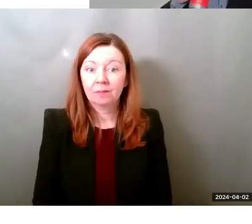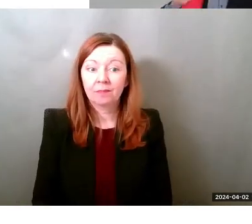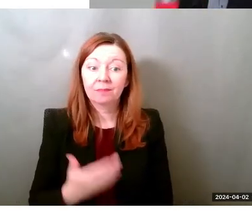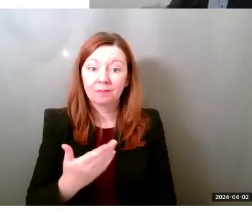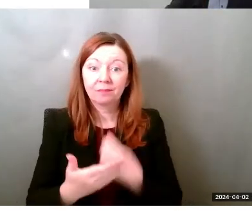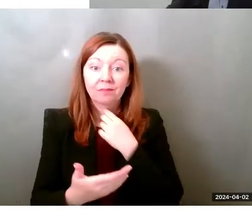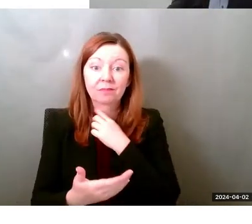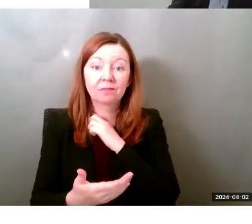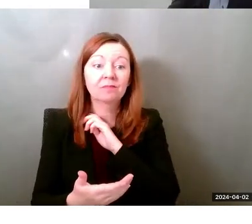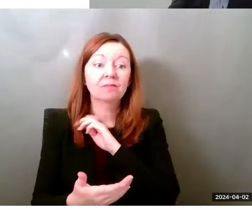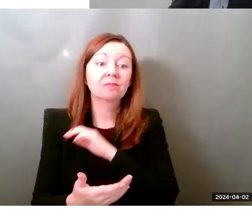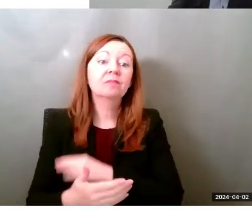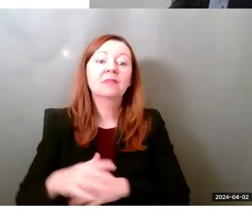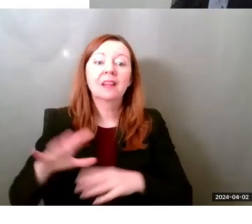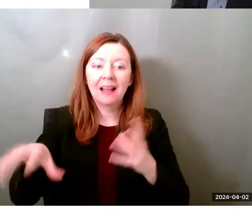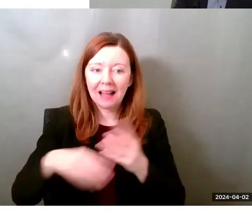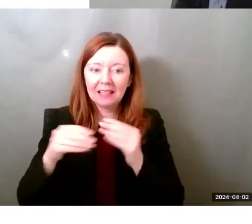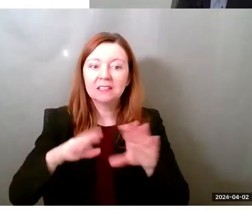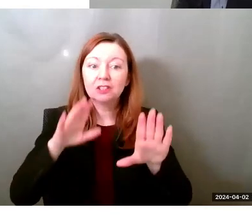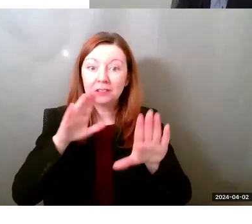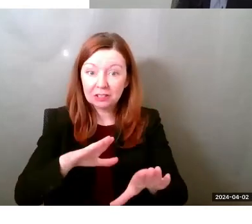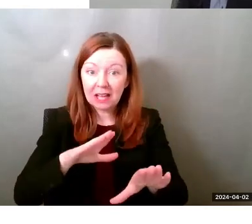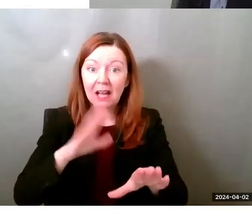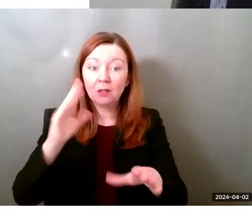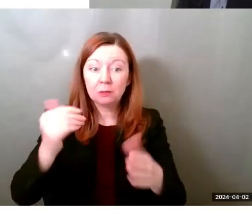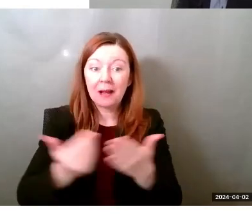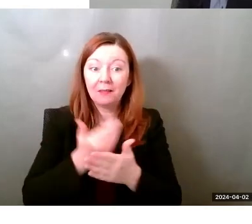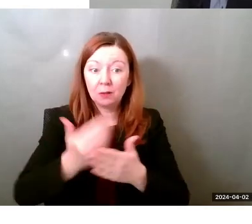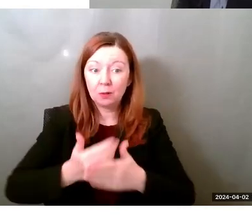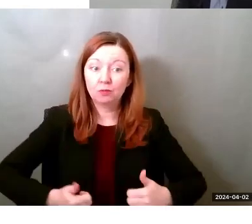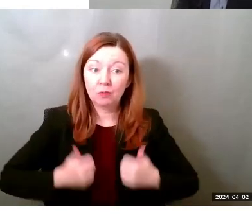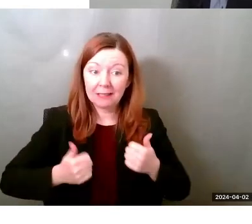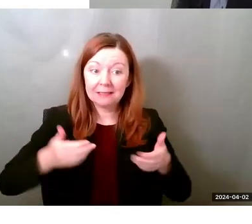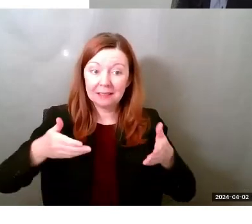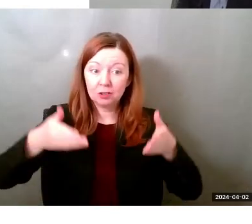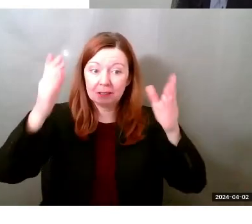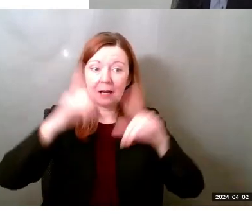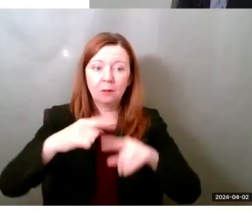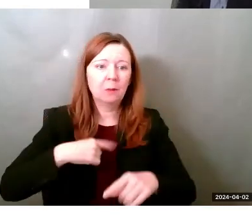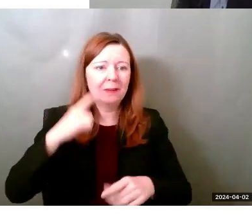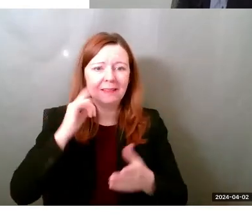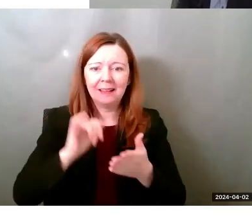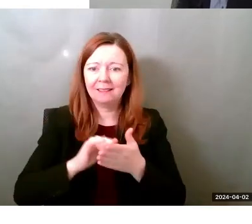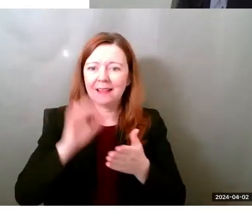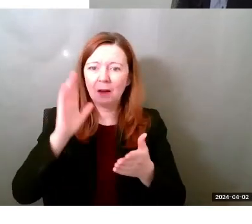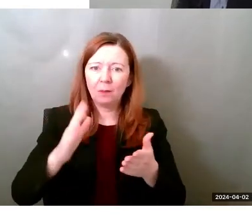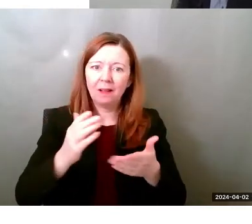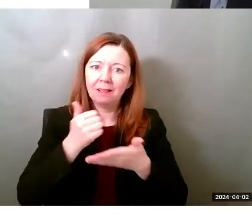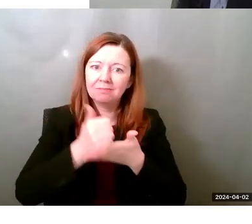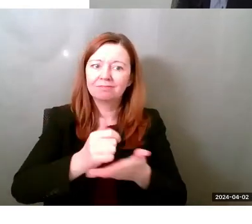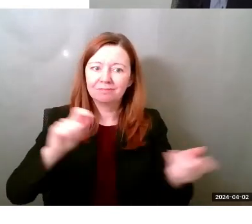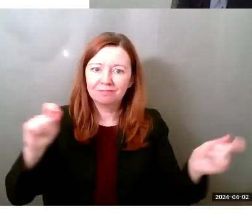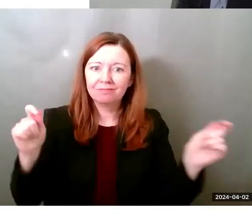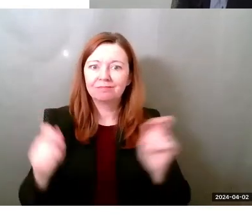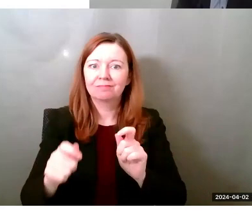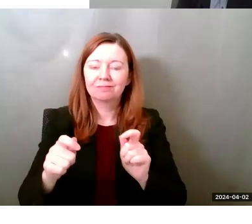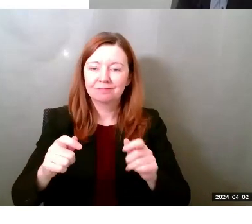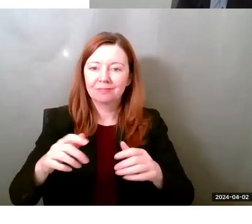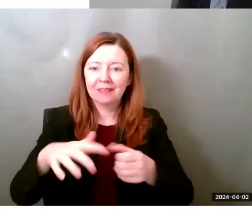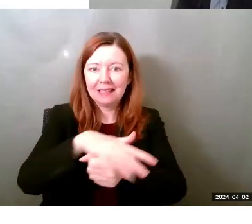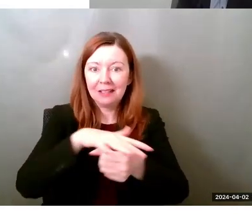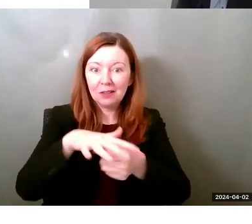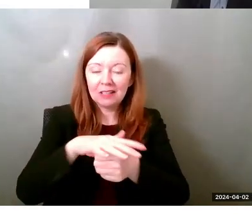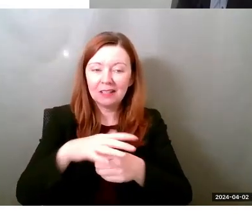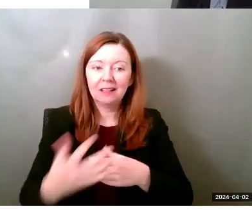And while there are additional shadows created by the new residential tower, we believe that this element will be a catalyst for transformation. As a reminder,